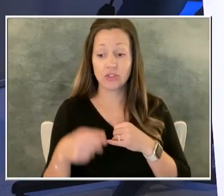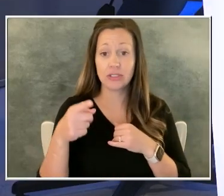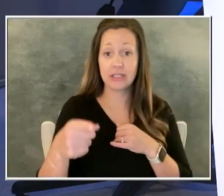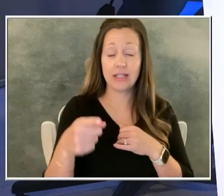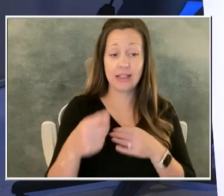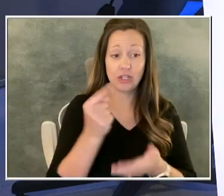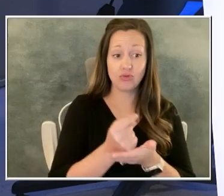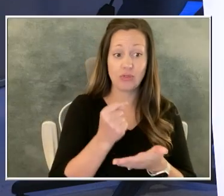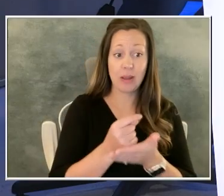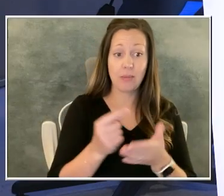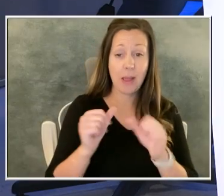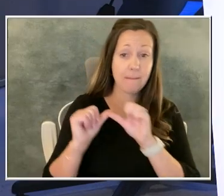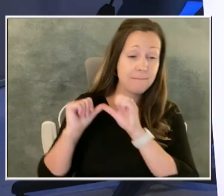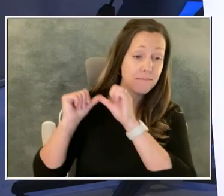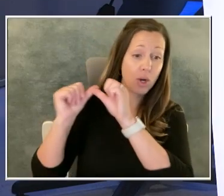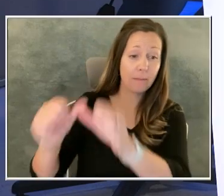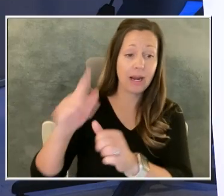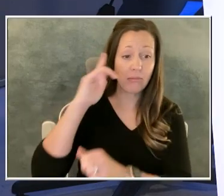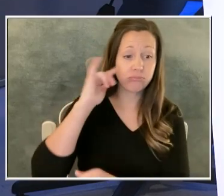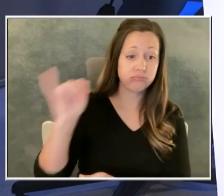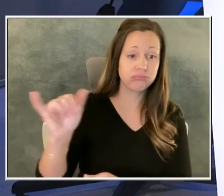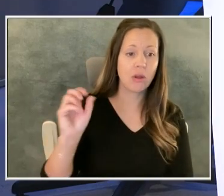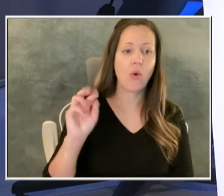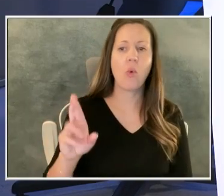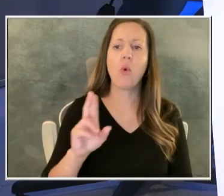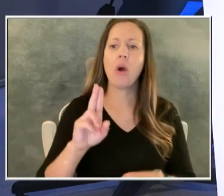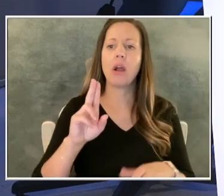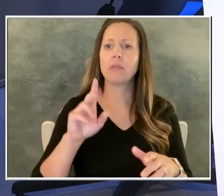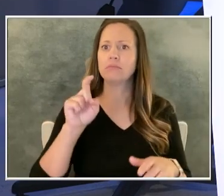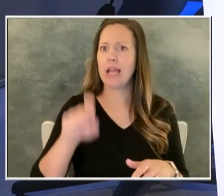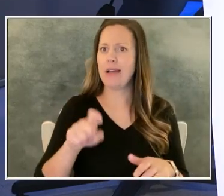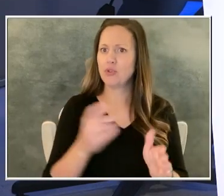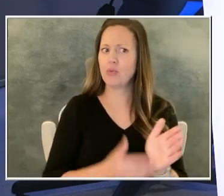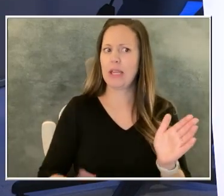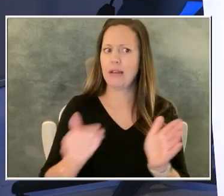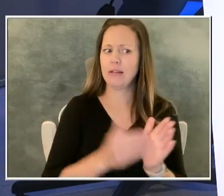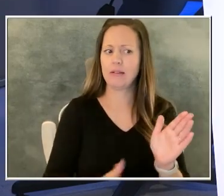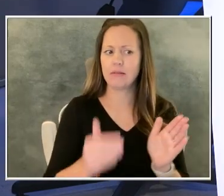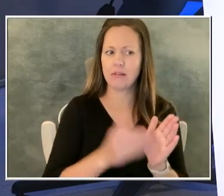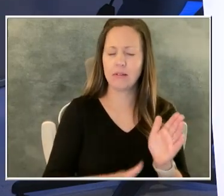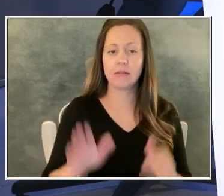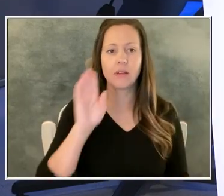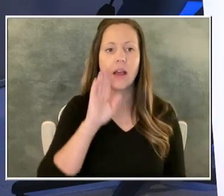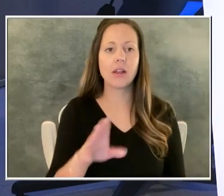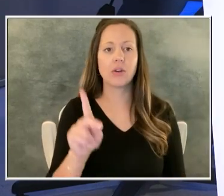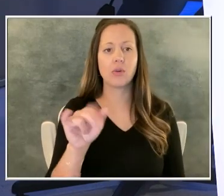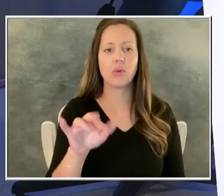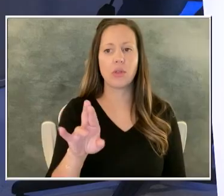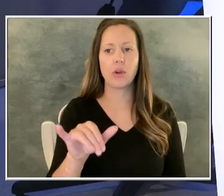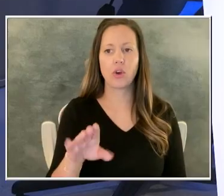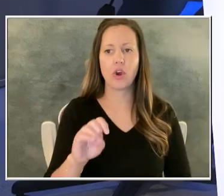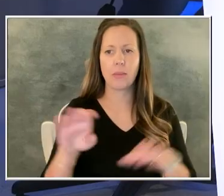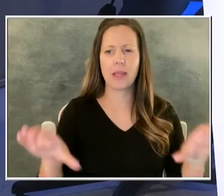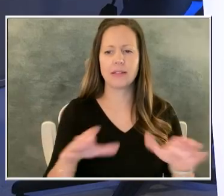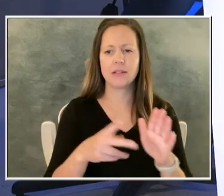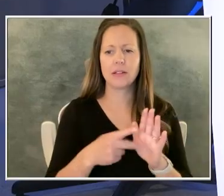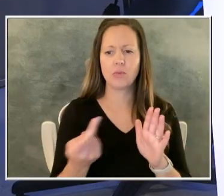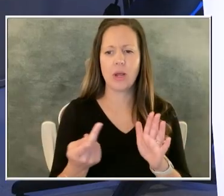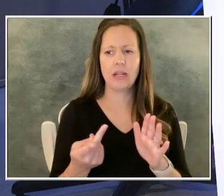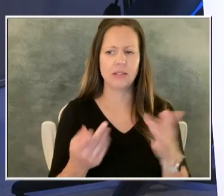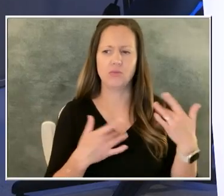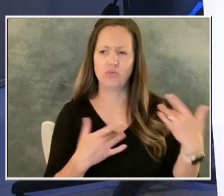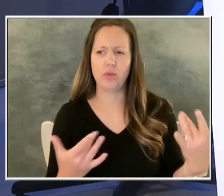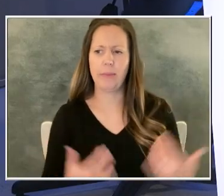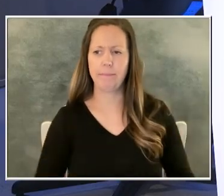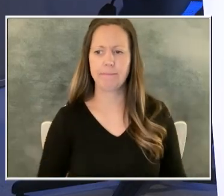permanently curative, or is regular repetition required? I know you had mentioned, Kirby, you had done it twice. What's pretty typical there?